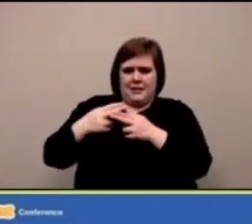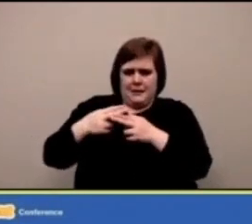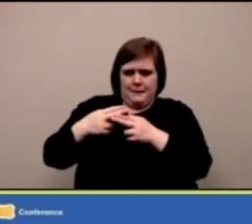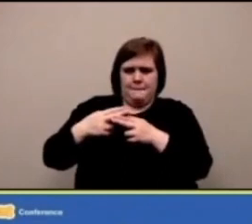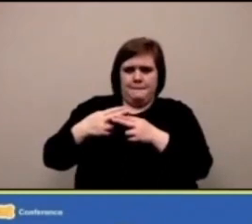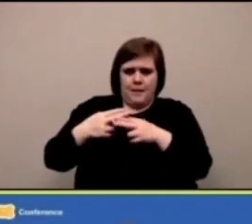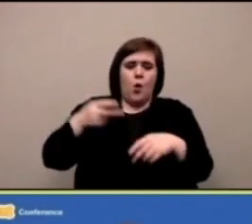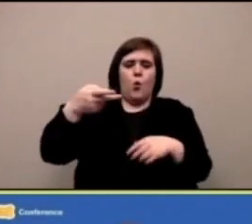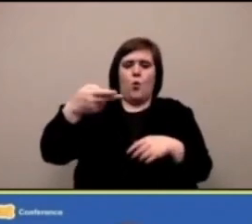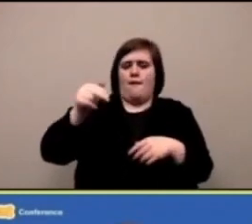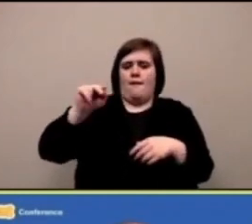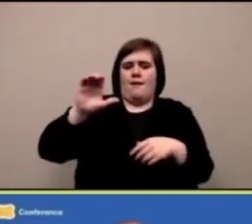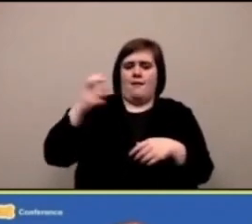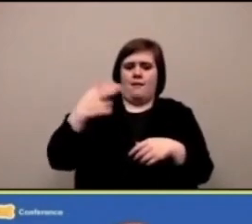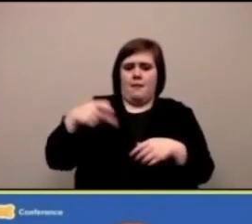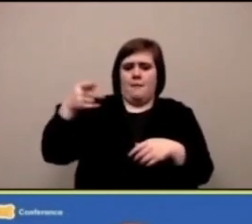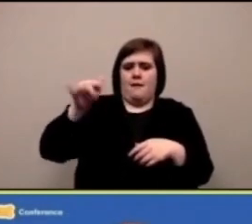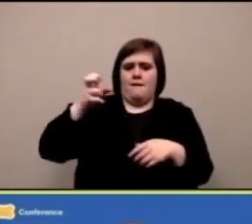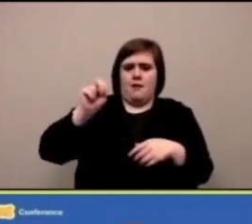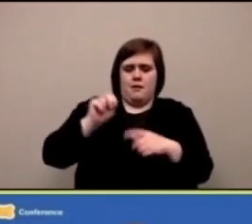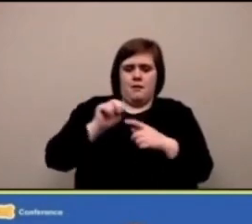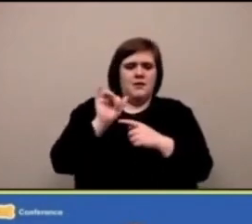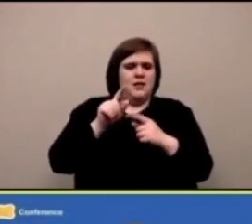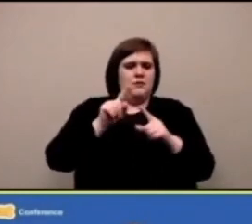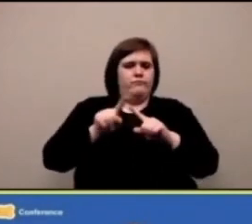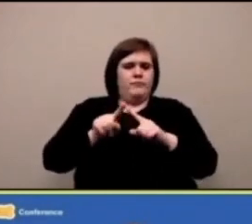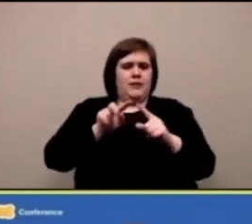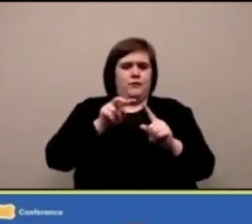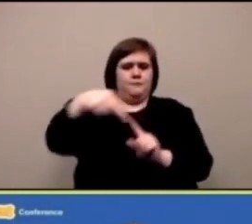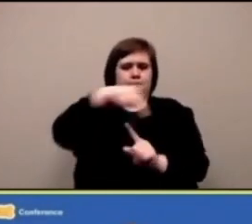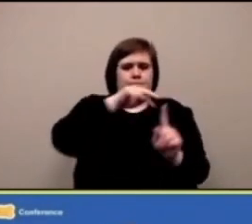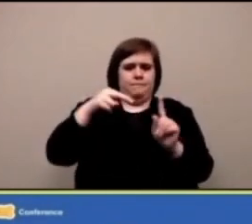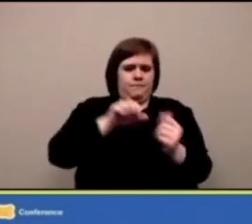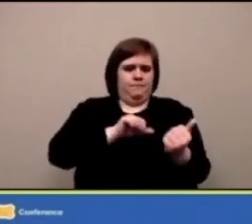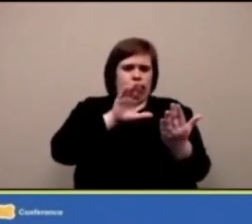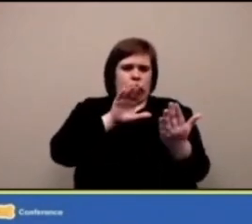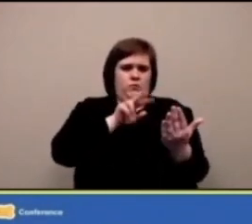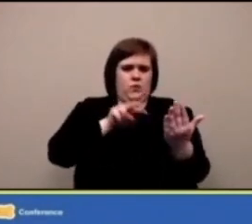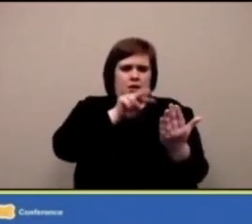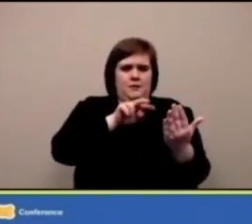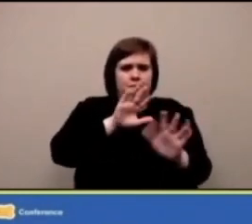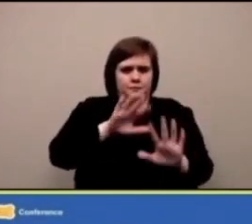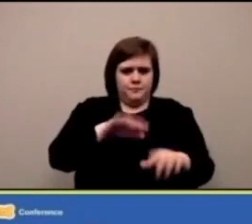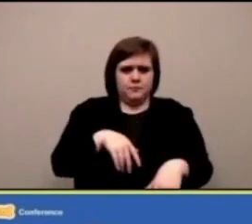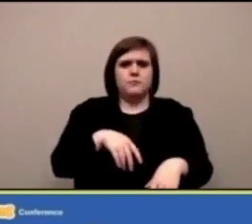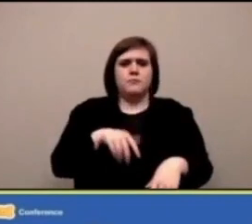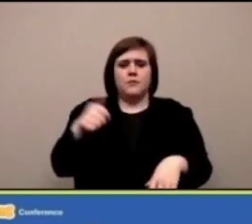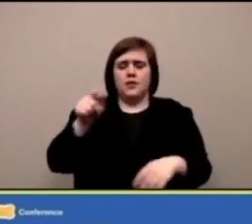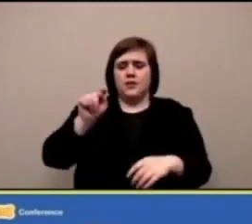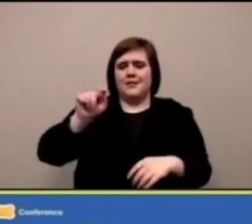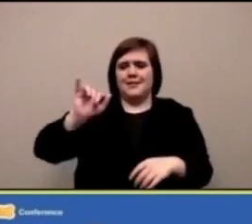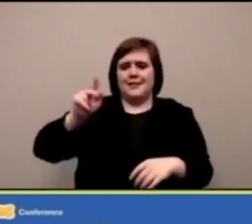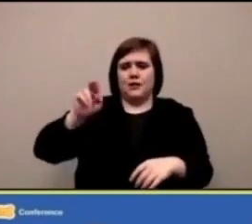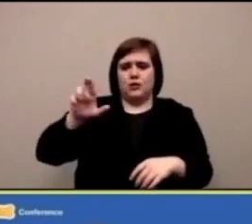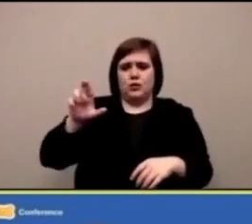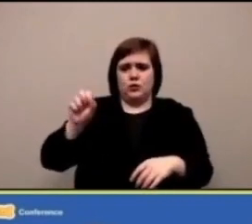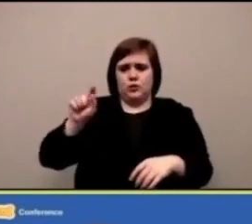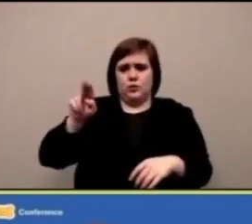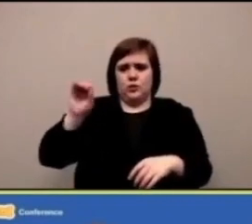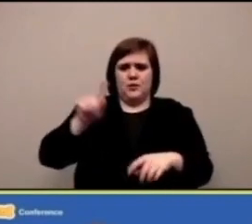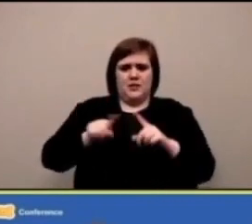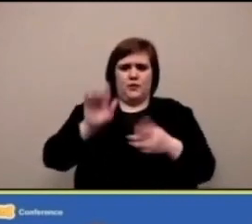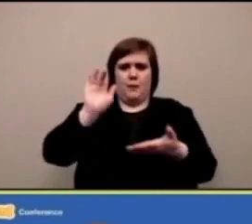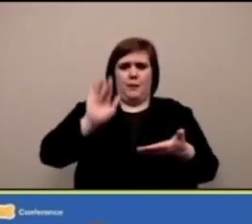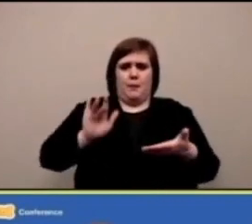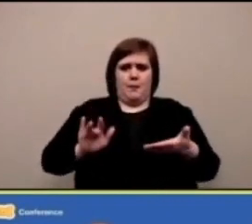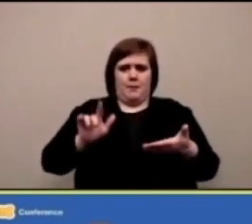everyday objects in a different way, right? And so what we ended up doing, there's a Tinker Studio, and there's a link to all these activities from